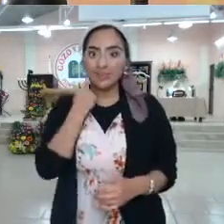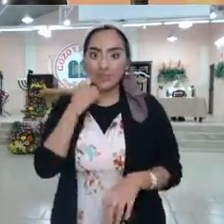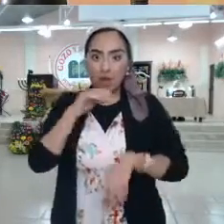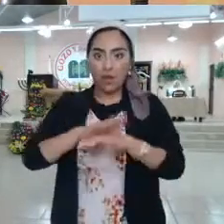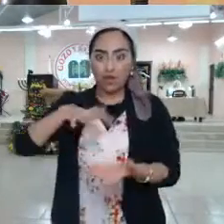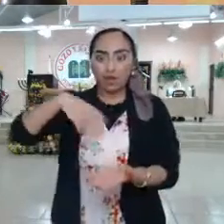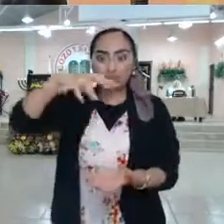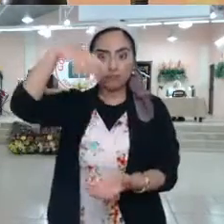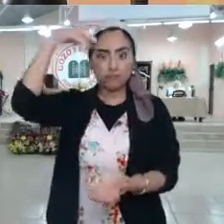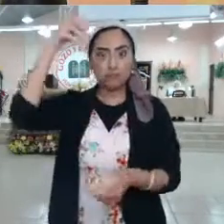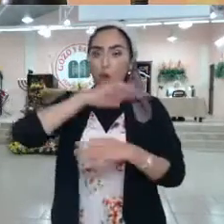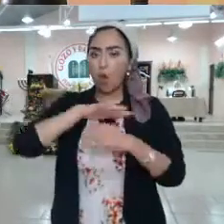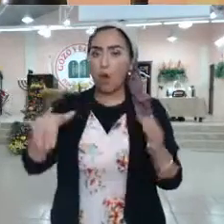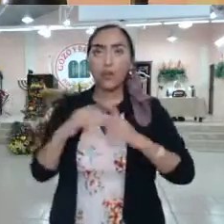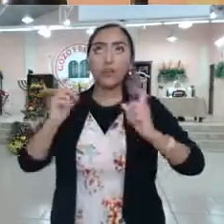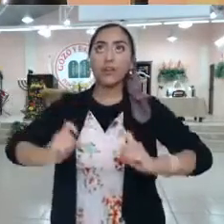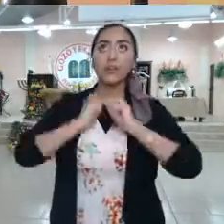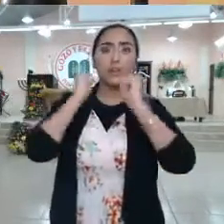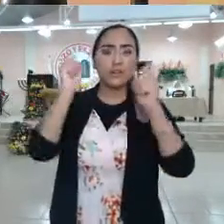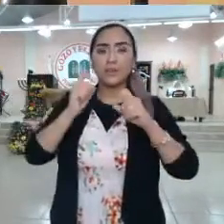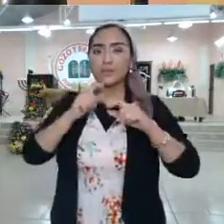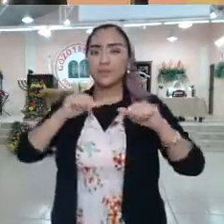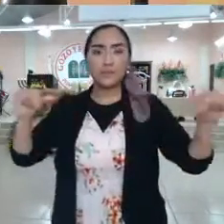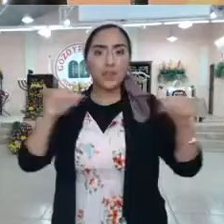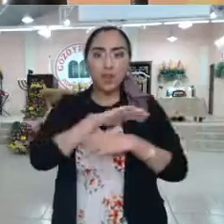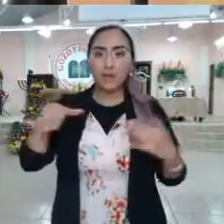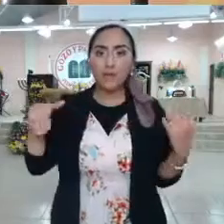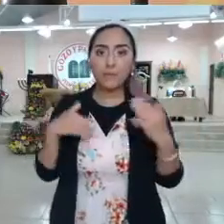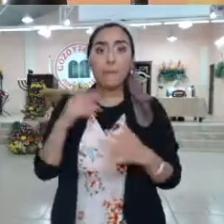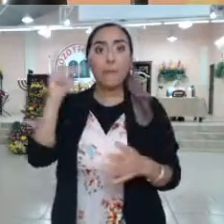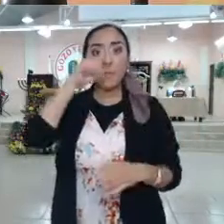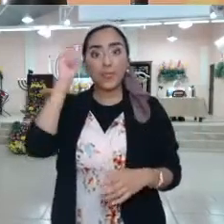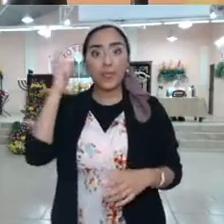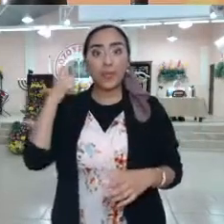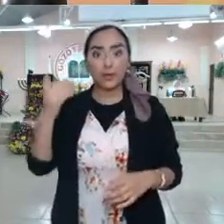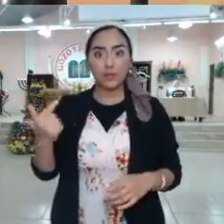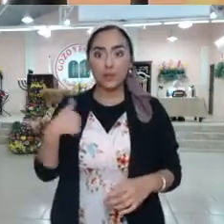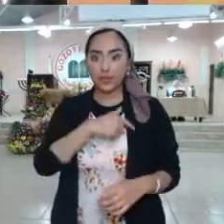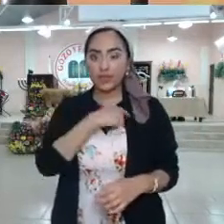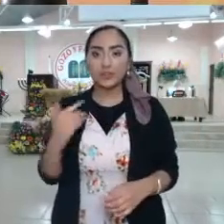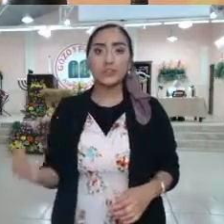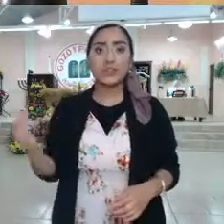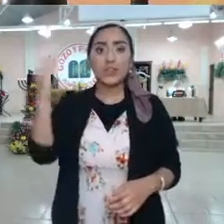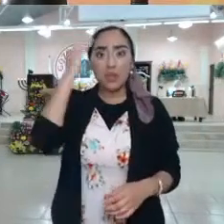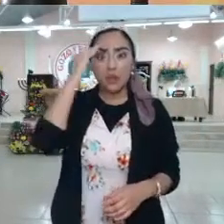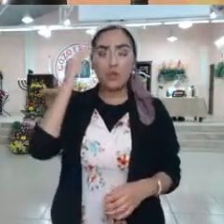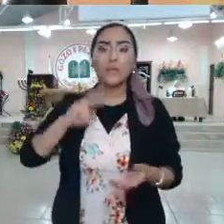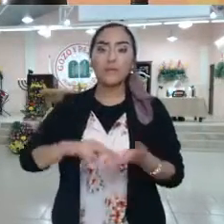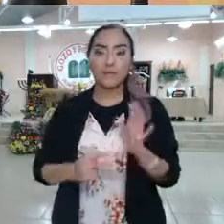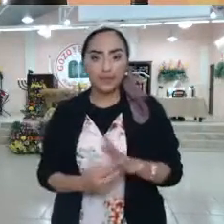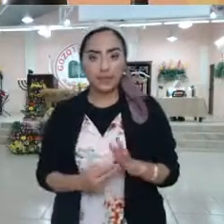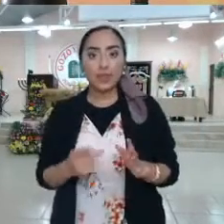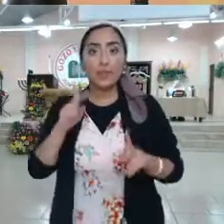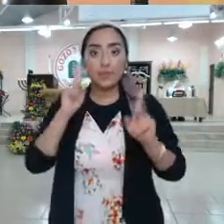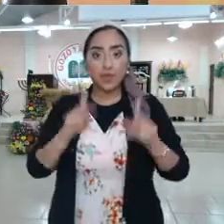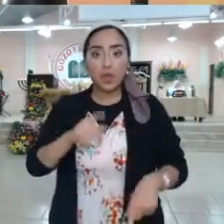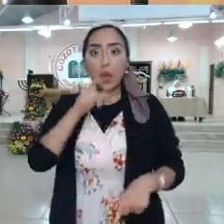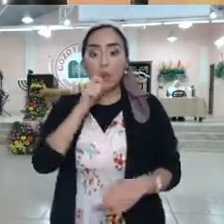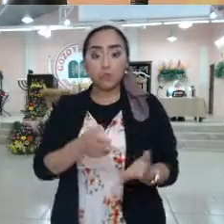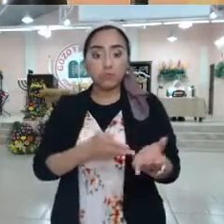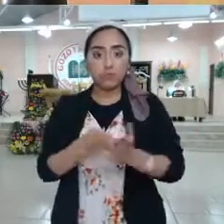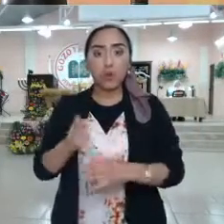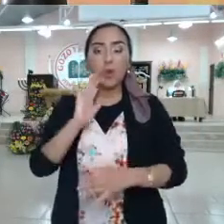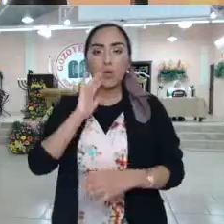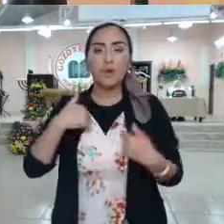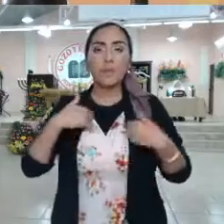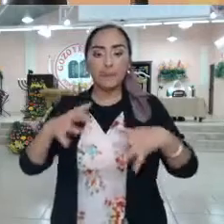we incienso, turn on etcétera, the todo incense, aquello, las etc., all of ofrendas y that, the demás, offerings and more, porque estamos because conscientes, we're entonces conscious los then íntegros the ones that are